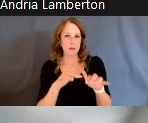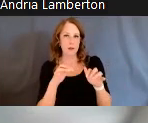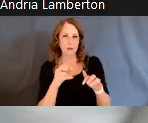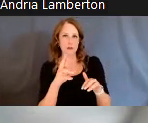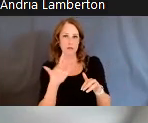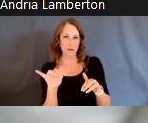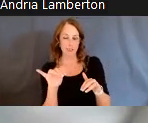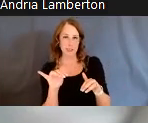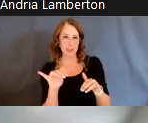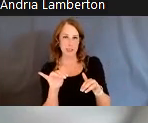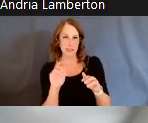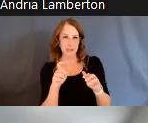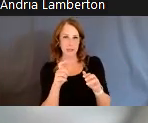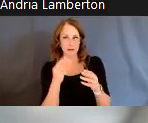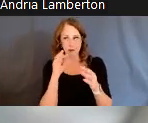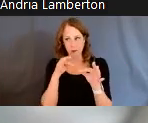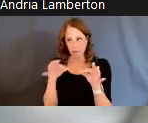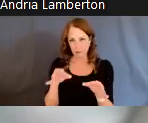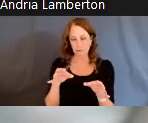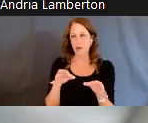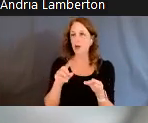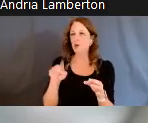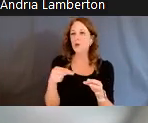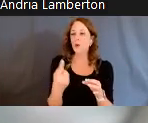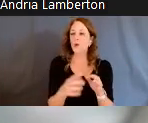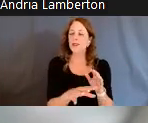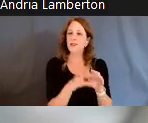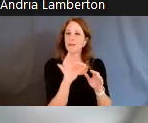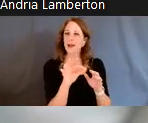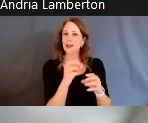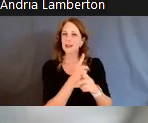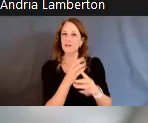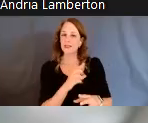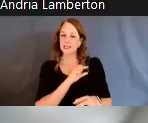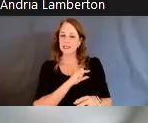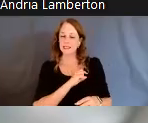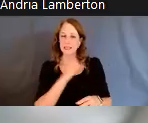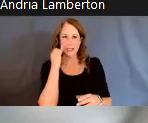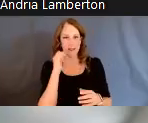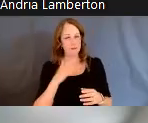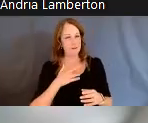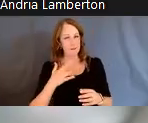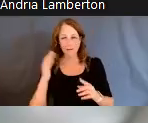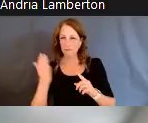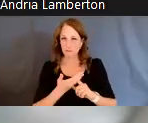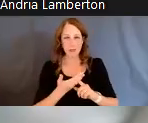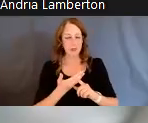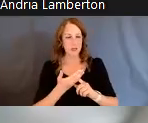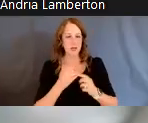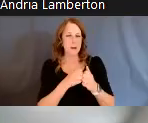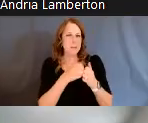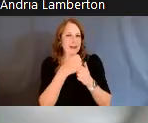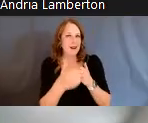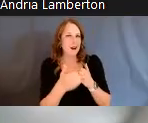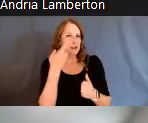that jurors are told they can only find the defendant guilty if they are convinced, quote, beyond a